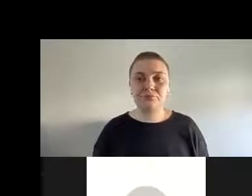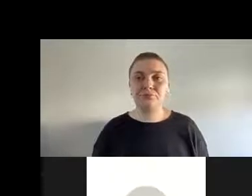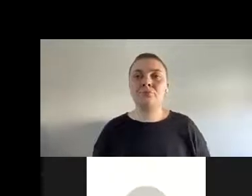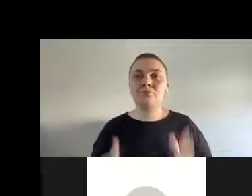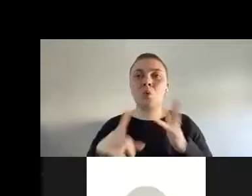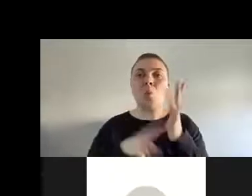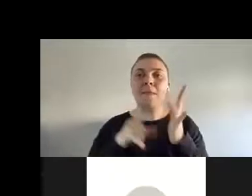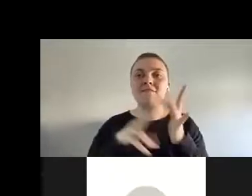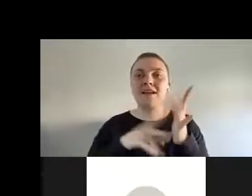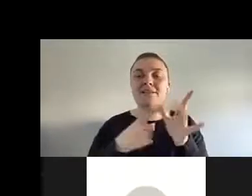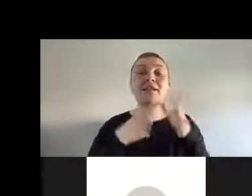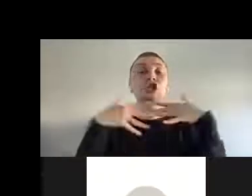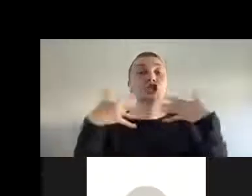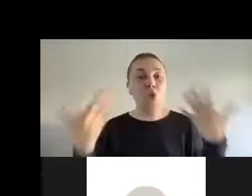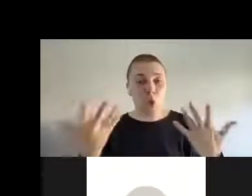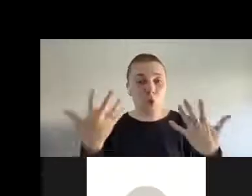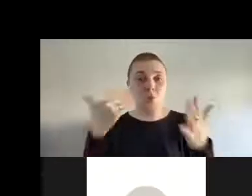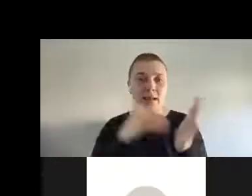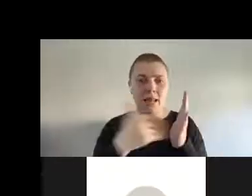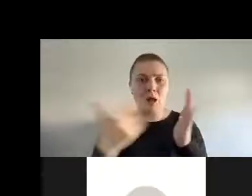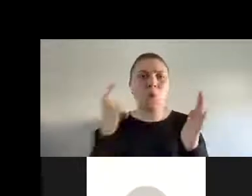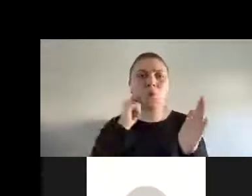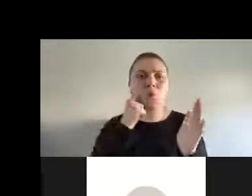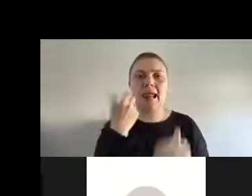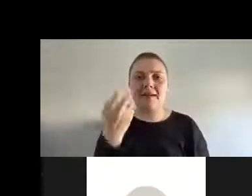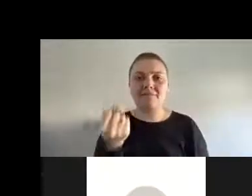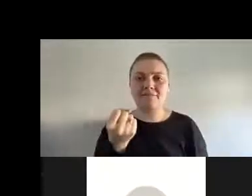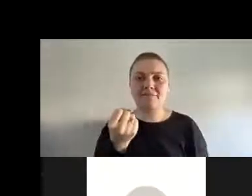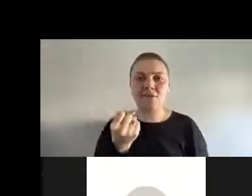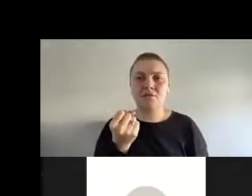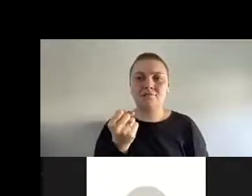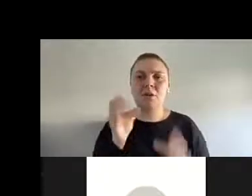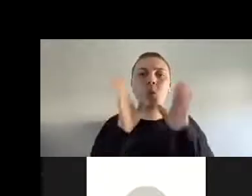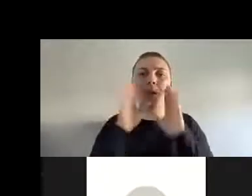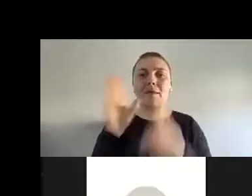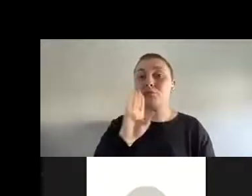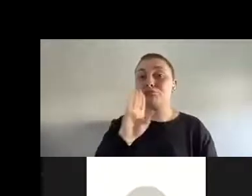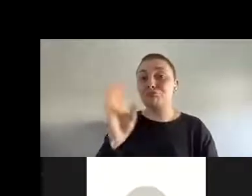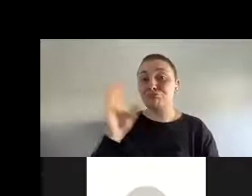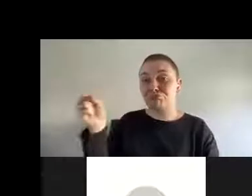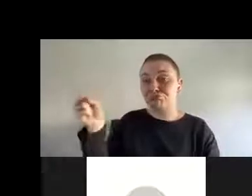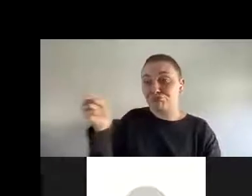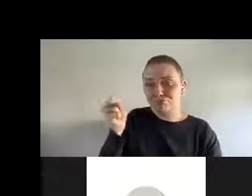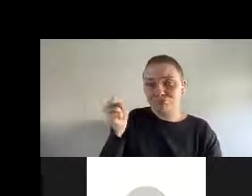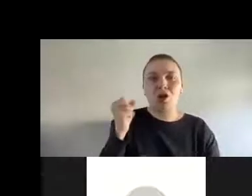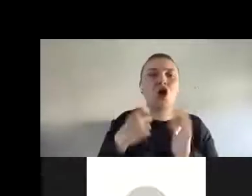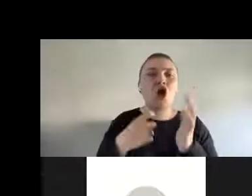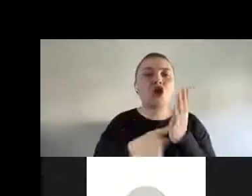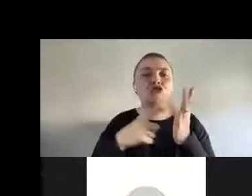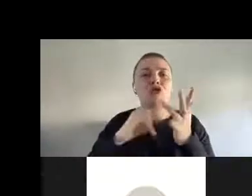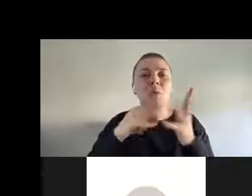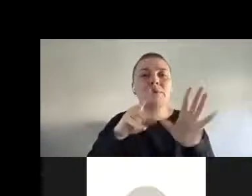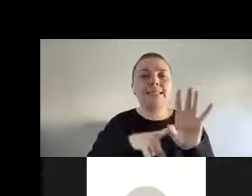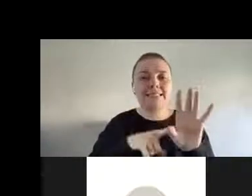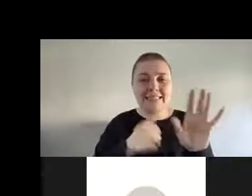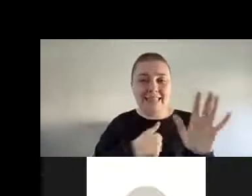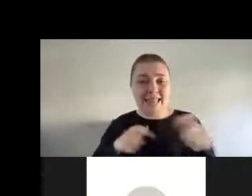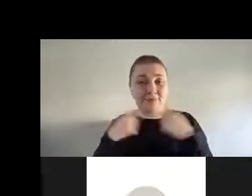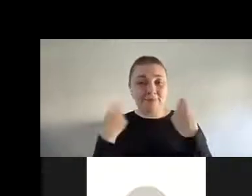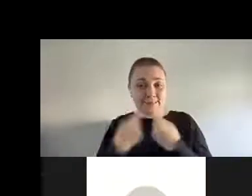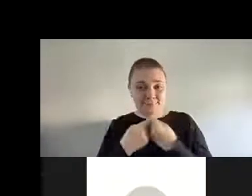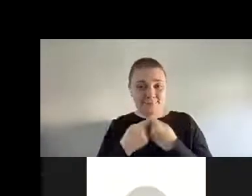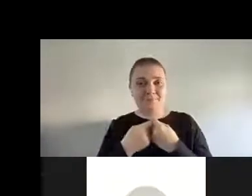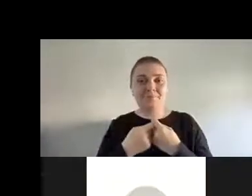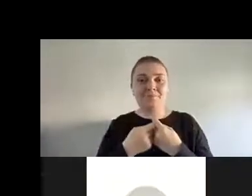So we're going to have now another wonderful guest who is Rosie, and she's in our team as the Our Right